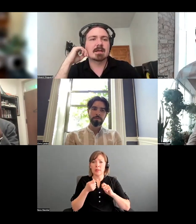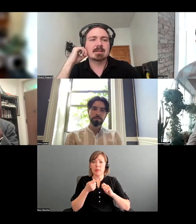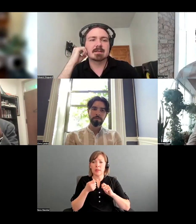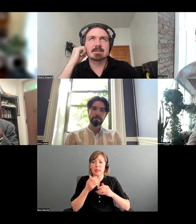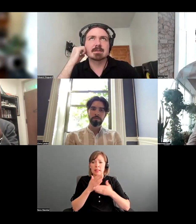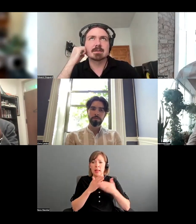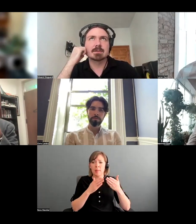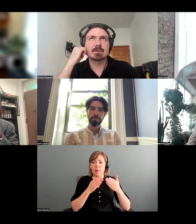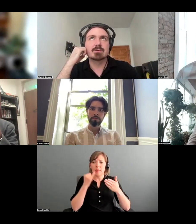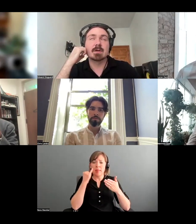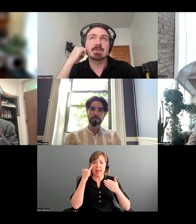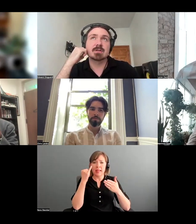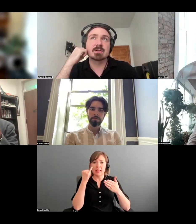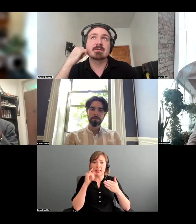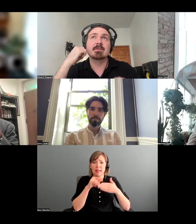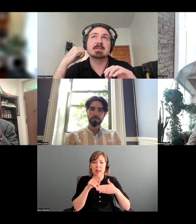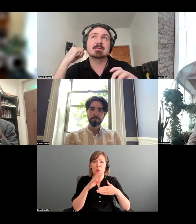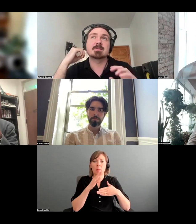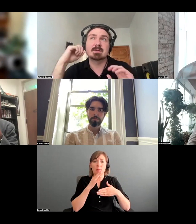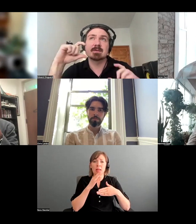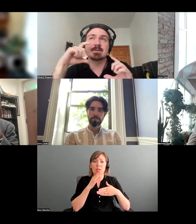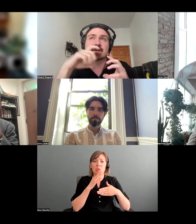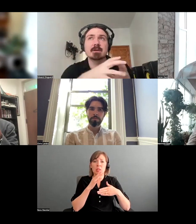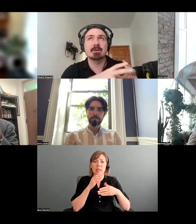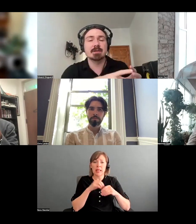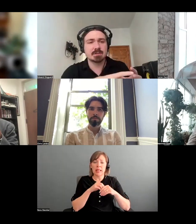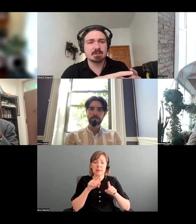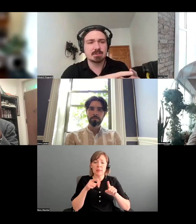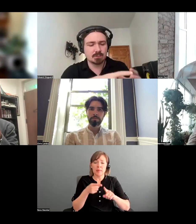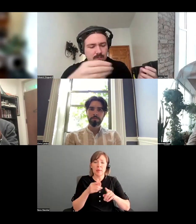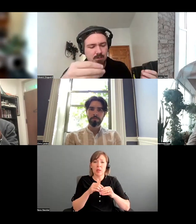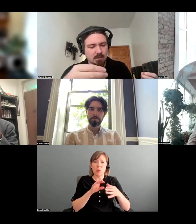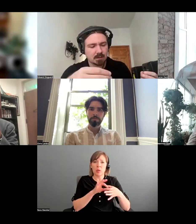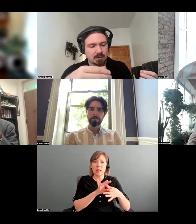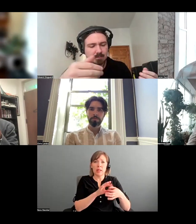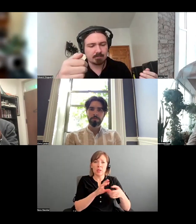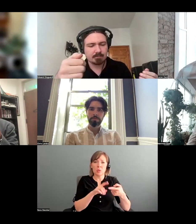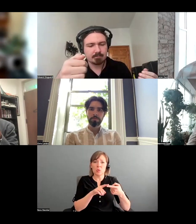of the ideas you mentioned, specifically in relation to